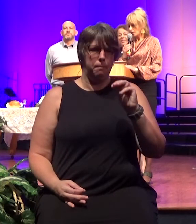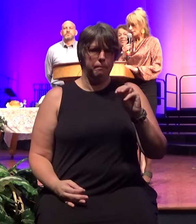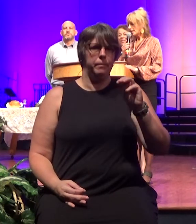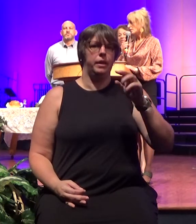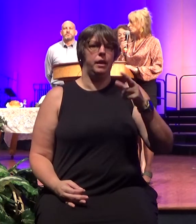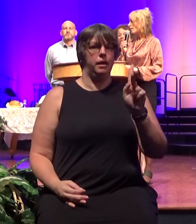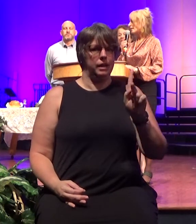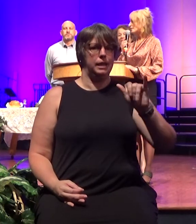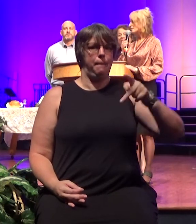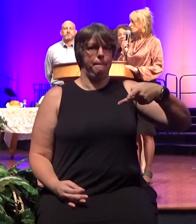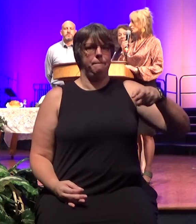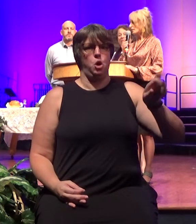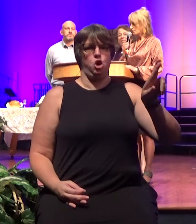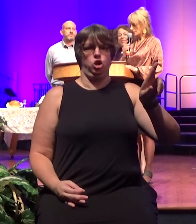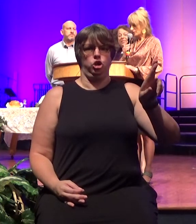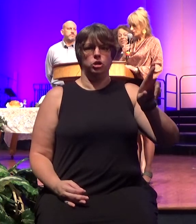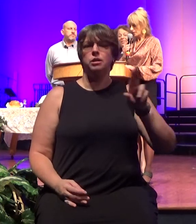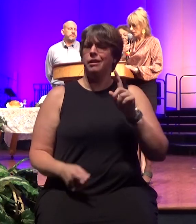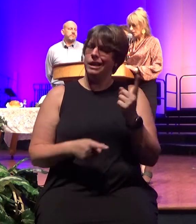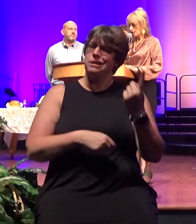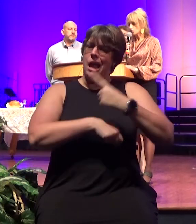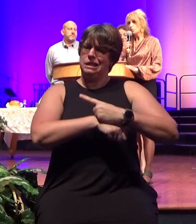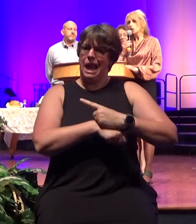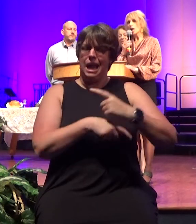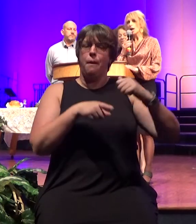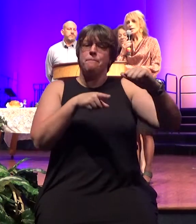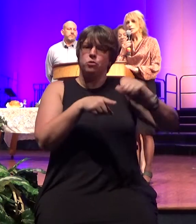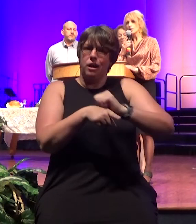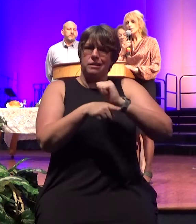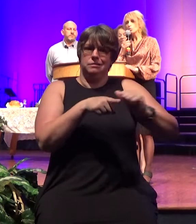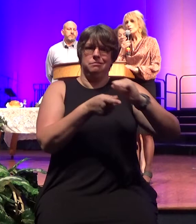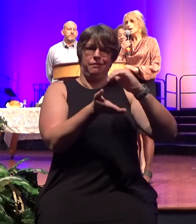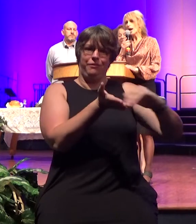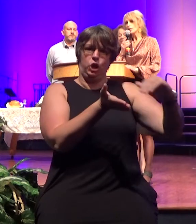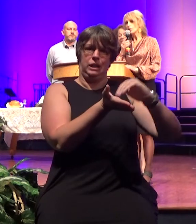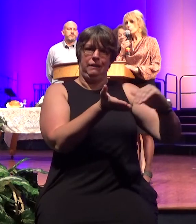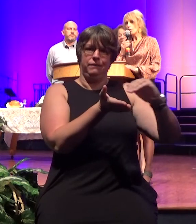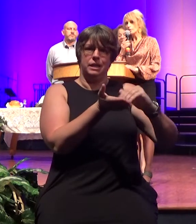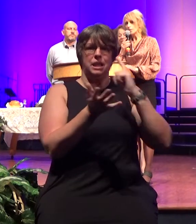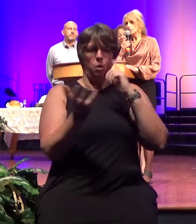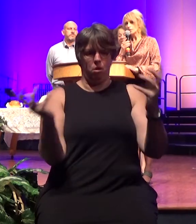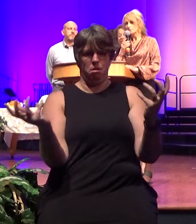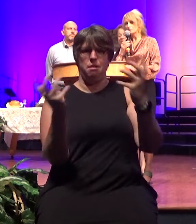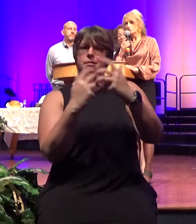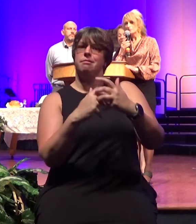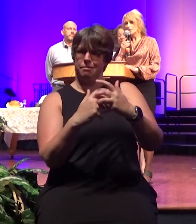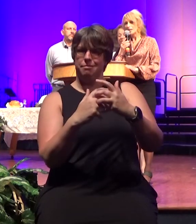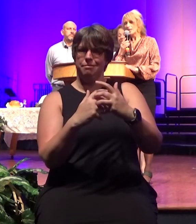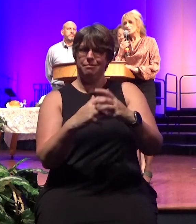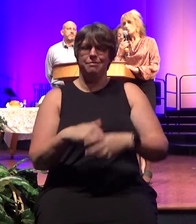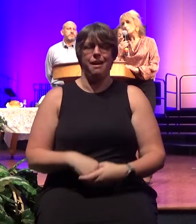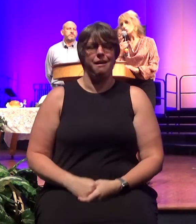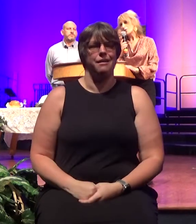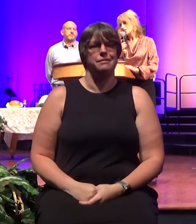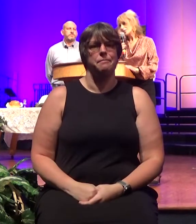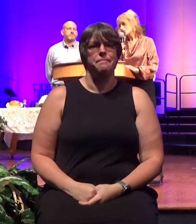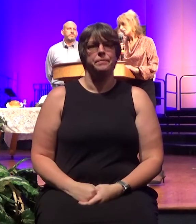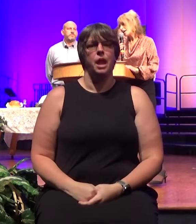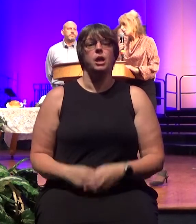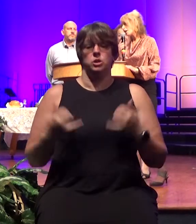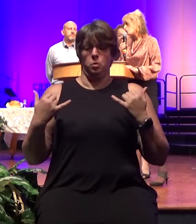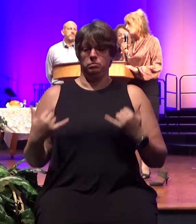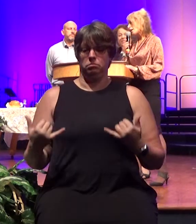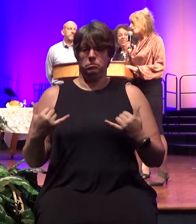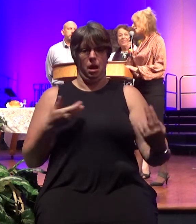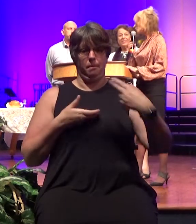practice forgiveness and to align with at-one-ment. And so I'm joined here today by Rabbi